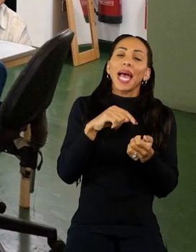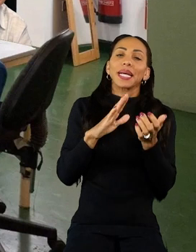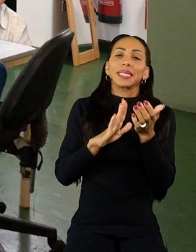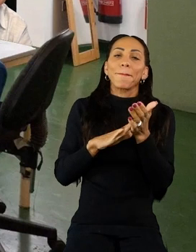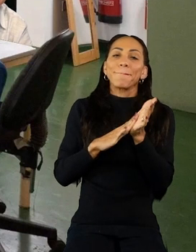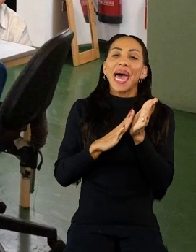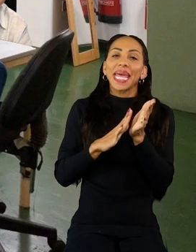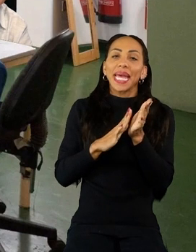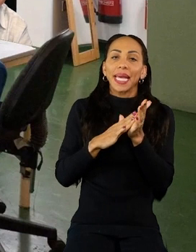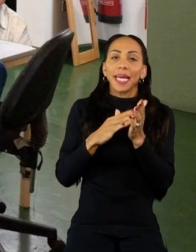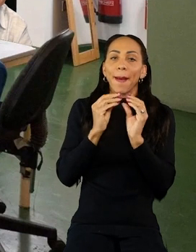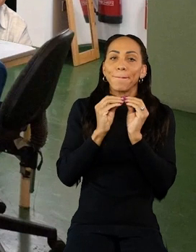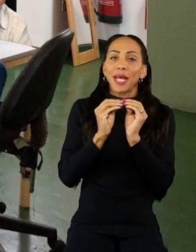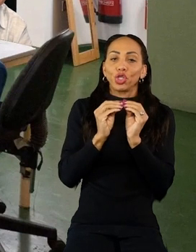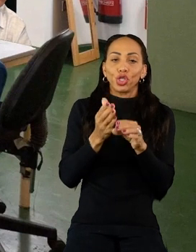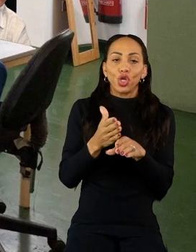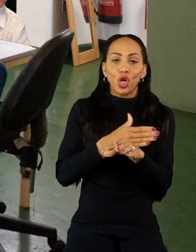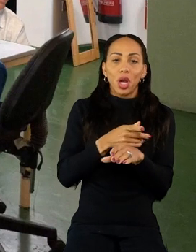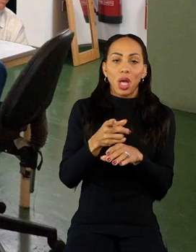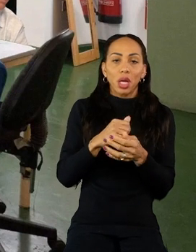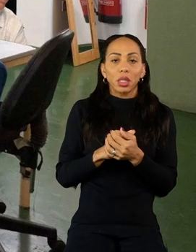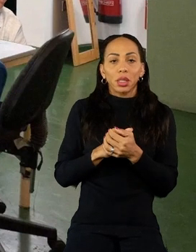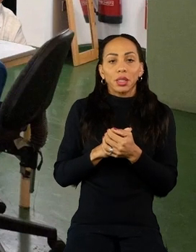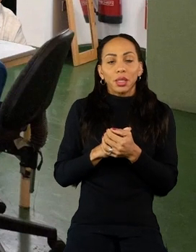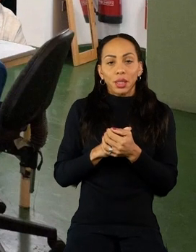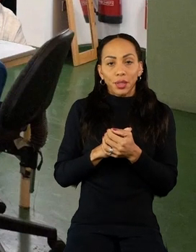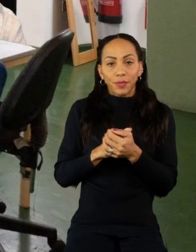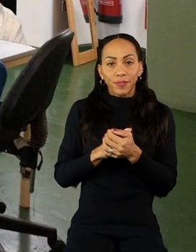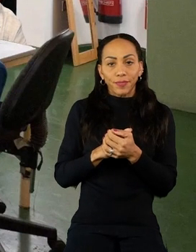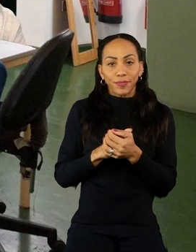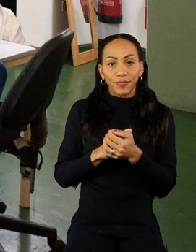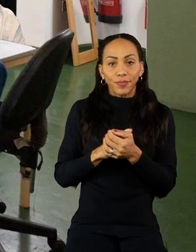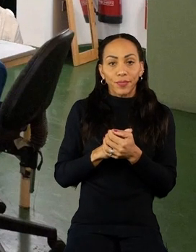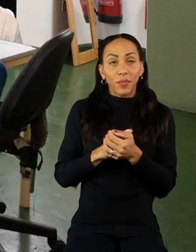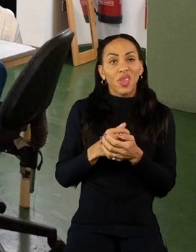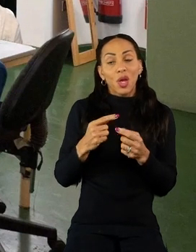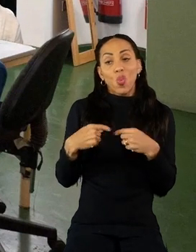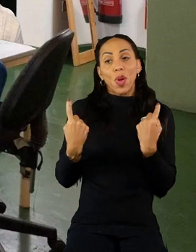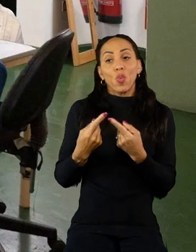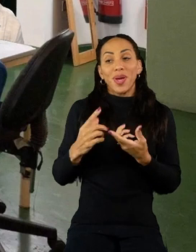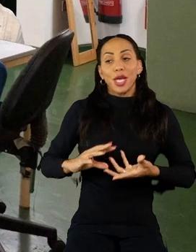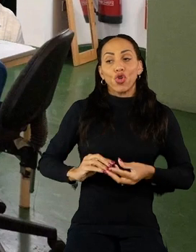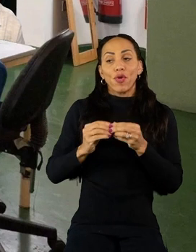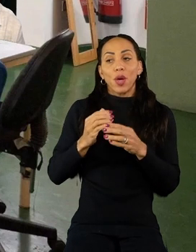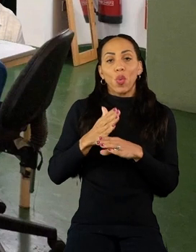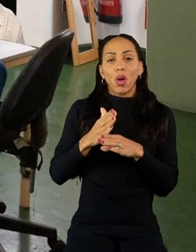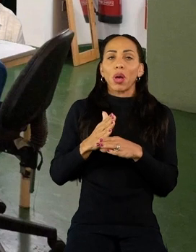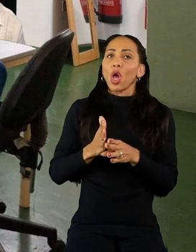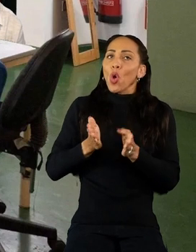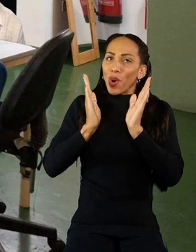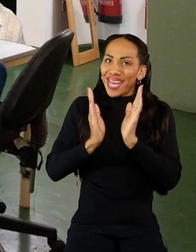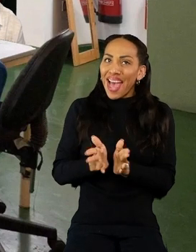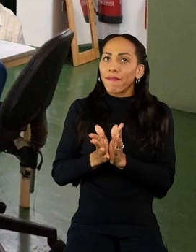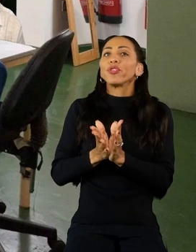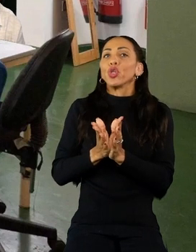Mona, please go ahead. I was just going to say, like a key part of, as Mary mentioned earlier, a key part of when BOP